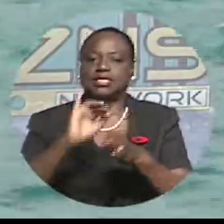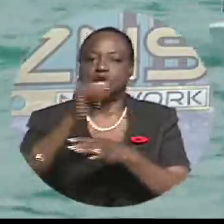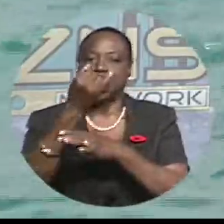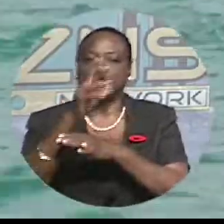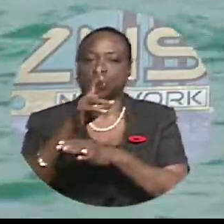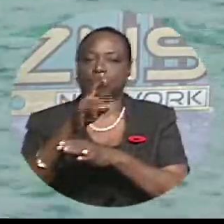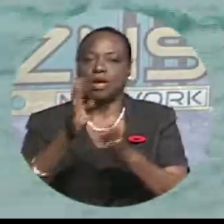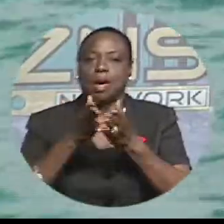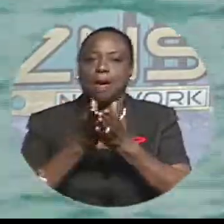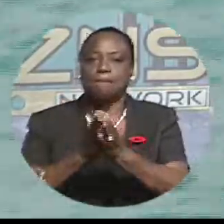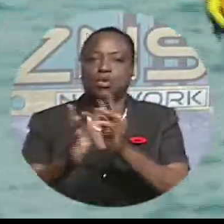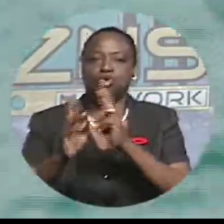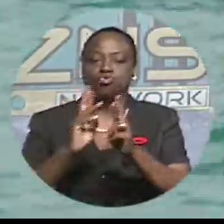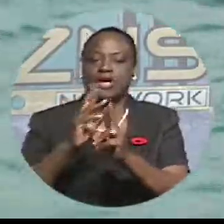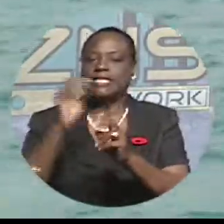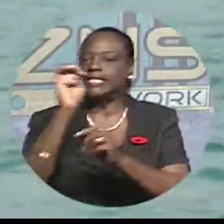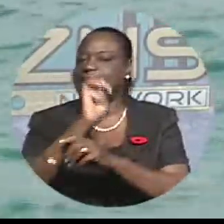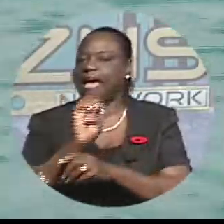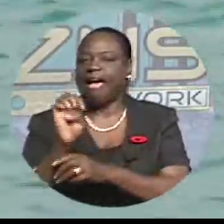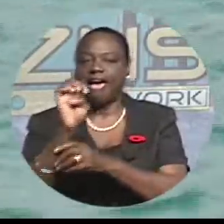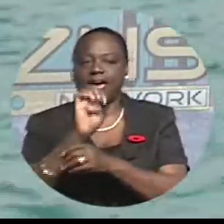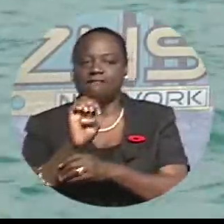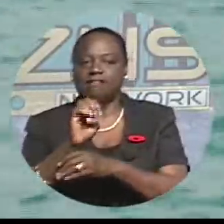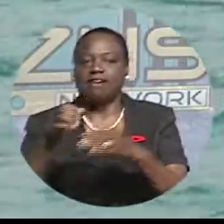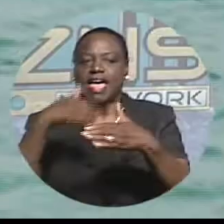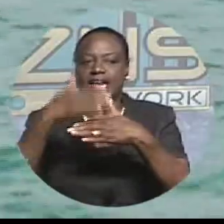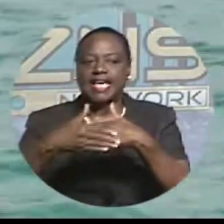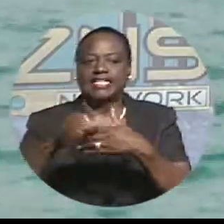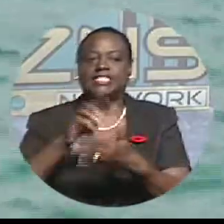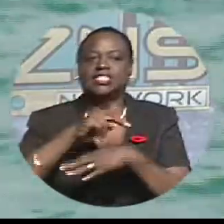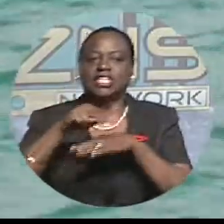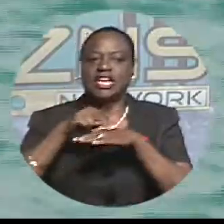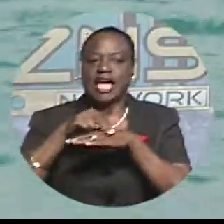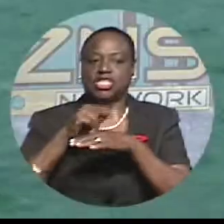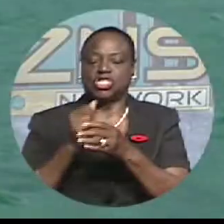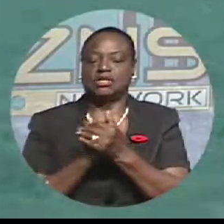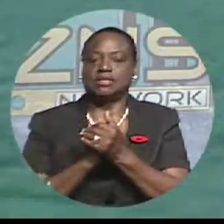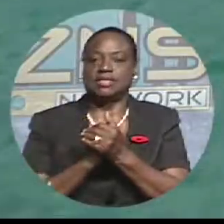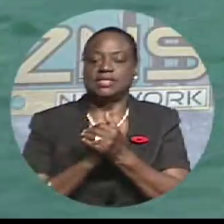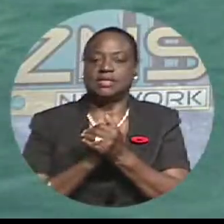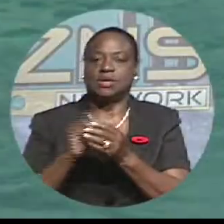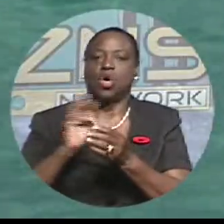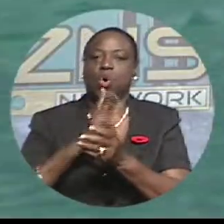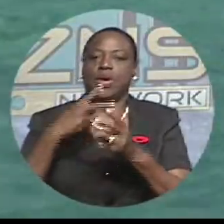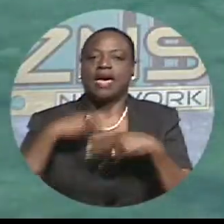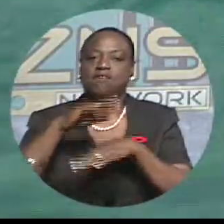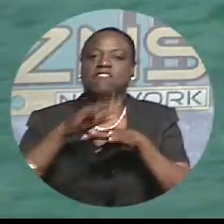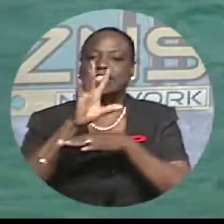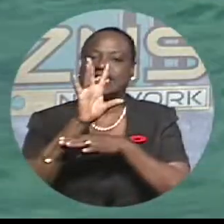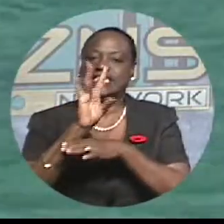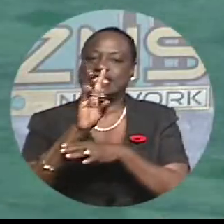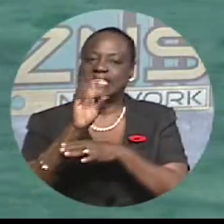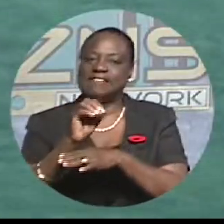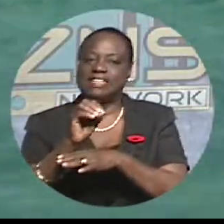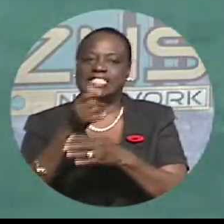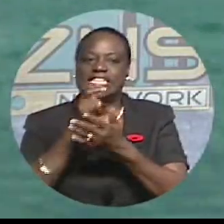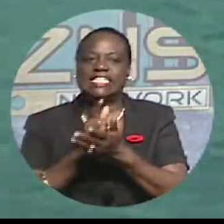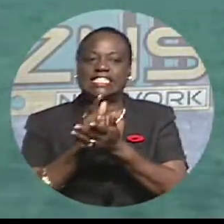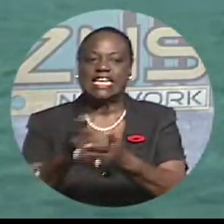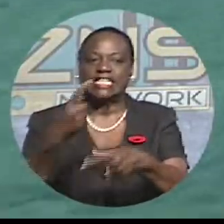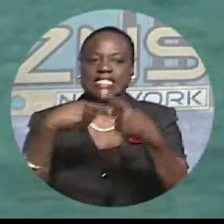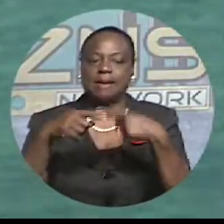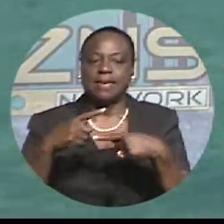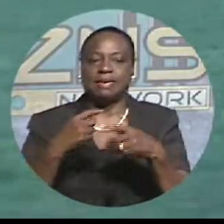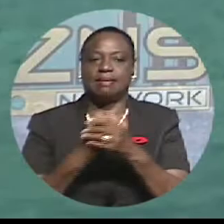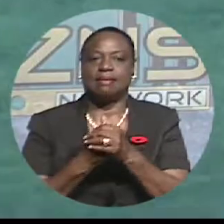regatta ever, next to the nationals that you guys covered in Long Island just recently. We have over 70 sailors coming to this event. The